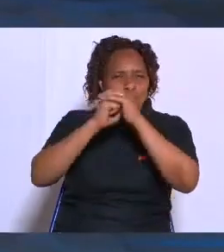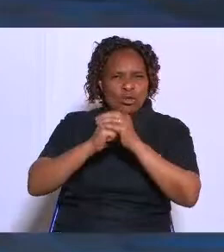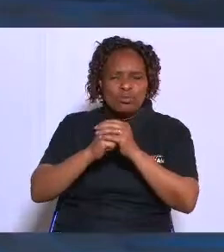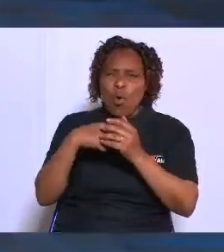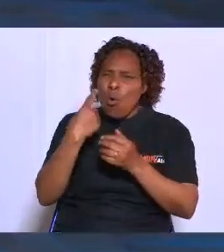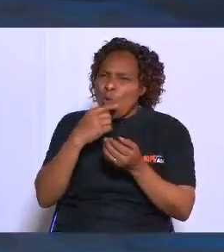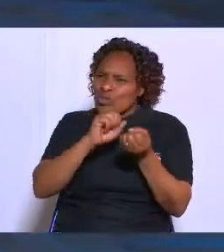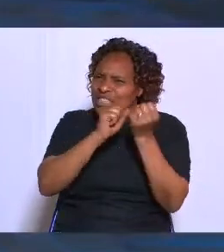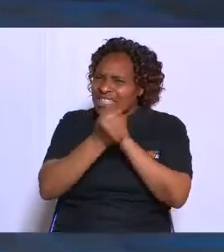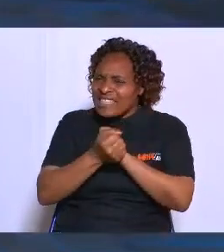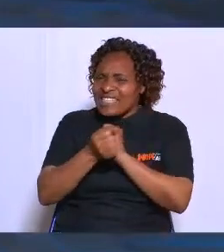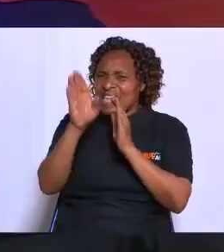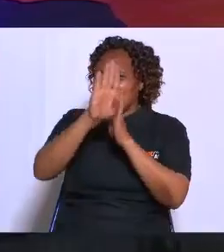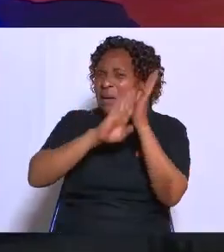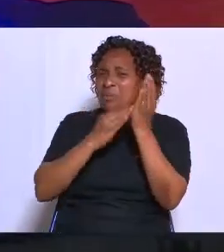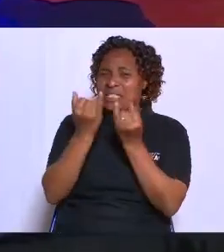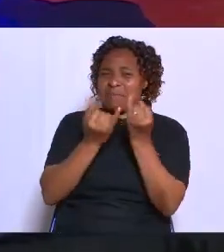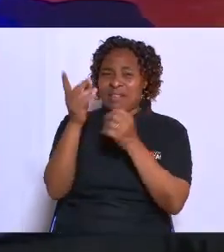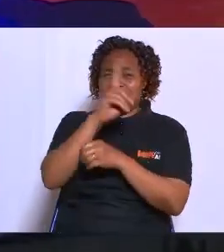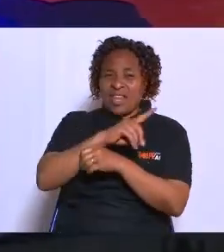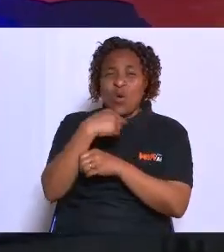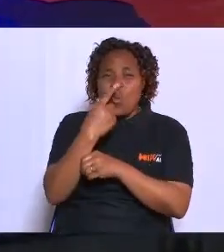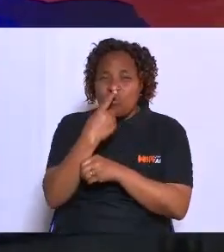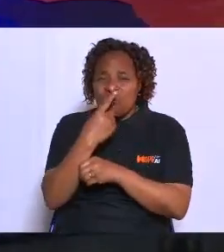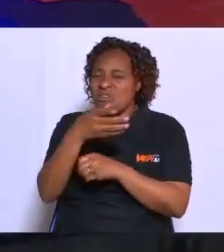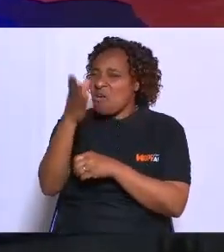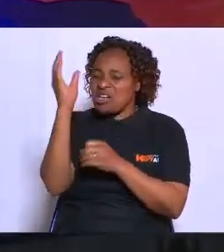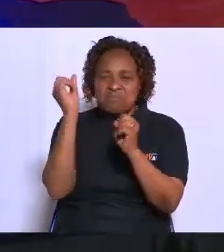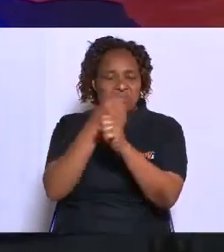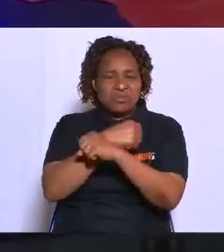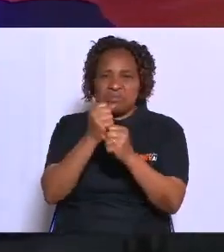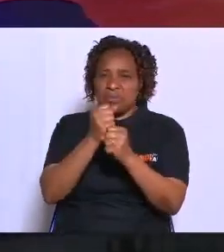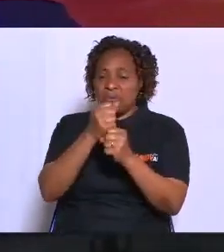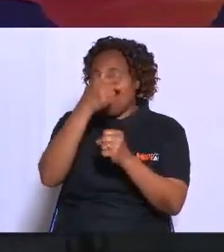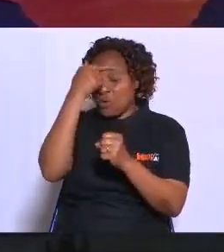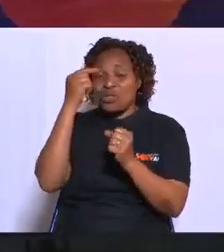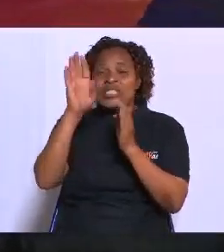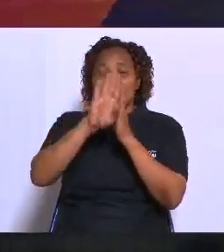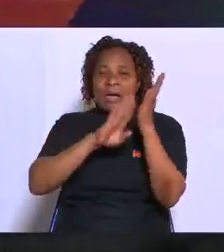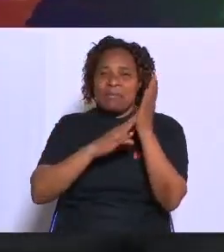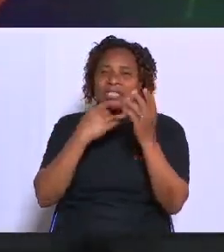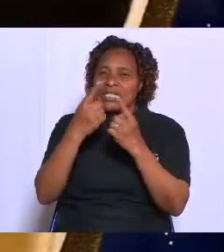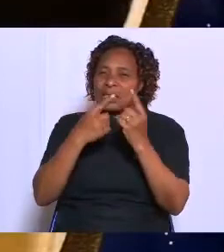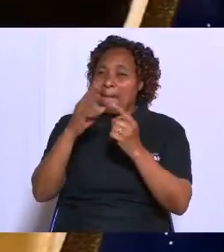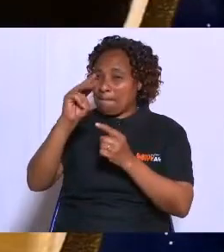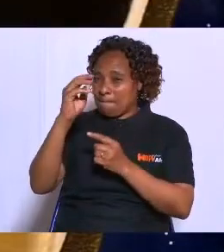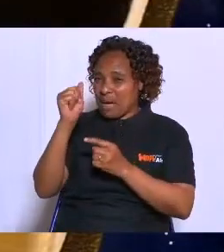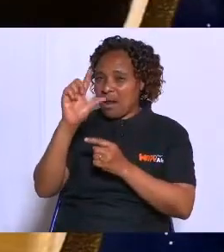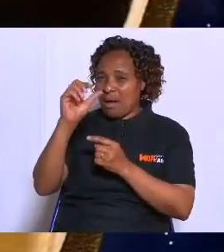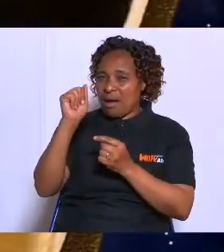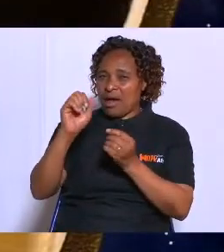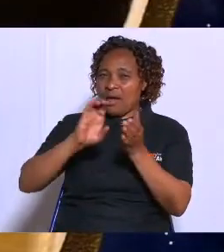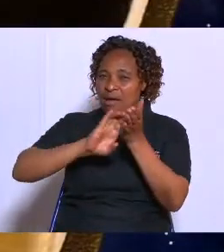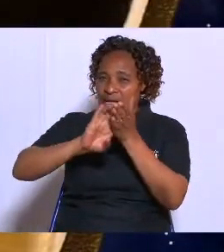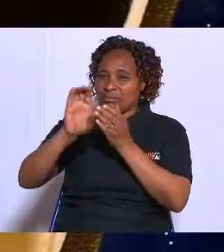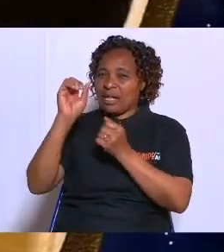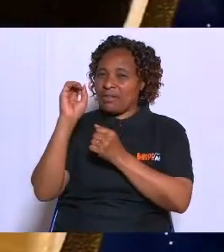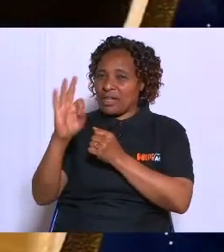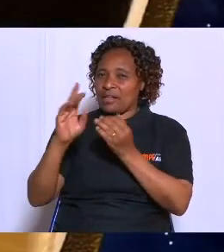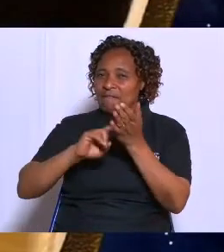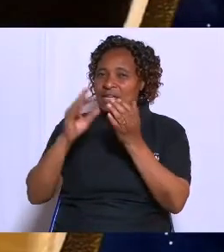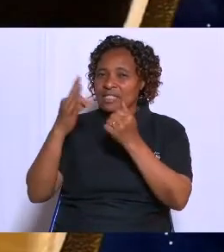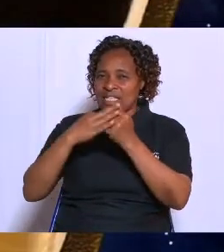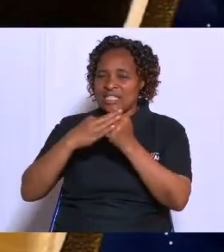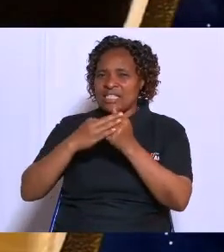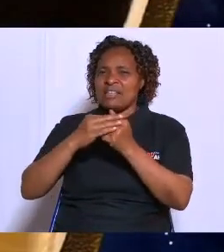changed the Bible Sabbath then well God didn't do it because the Bible says in Malachi 3 verse 8 I am the Lord